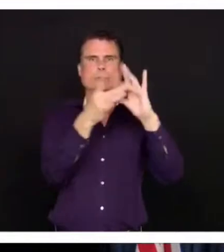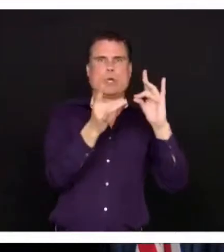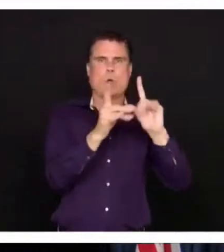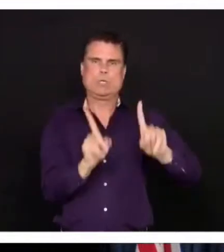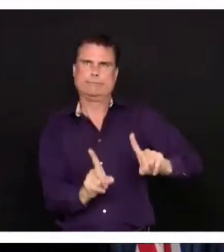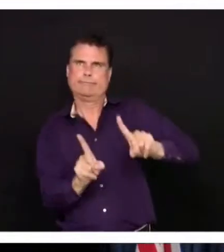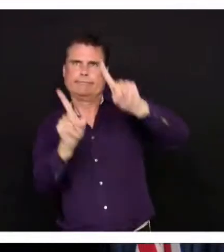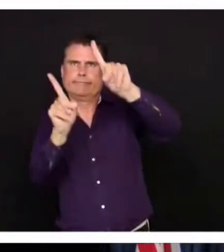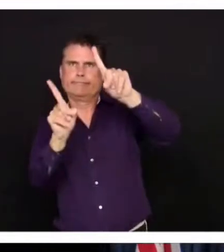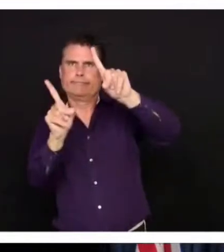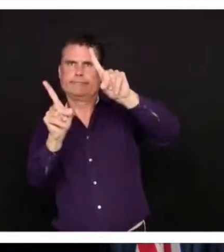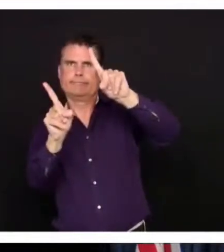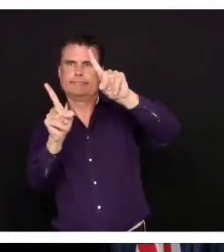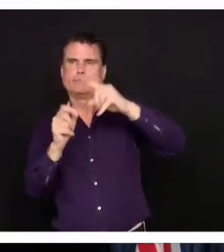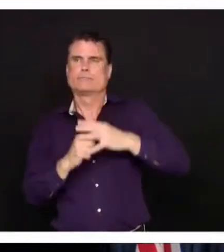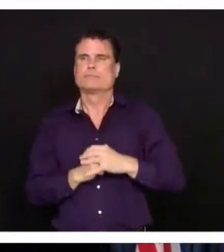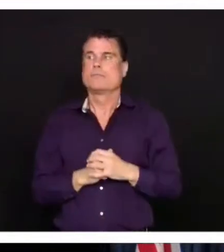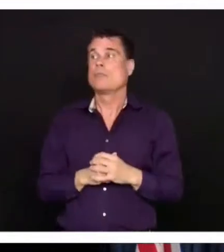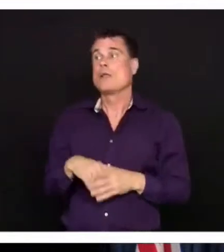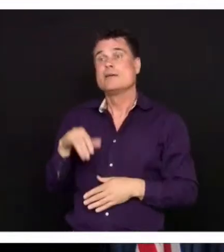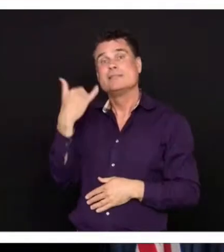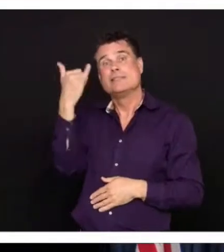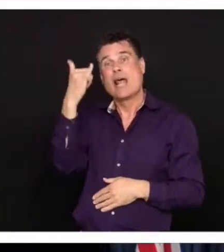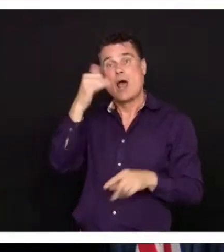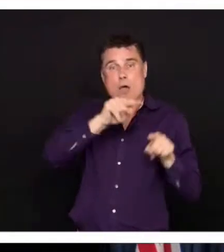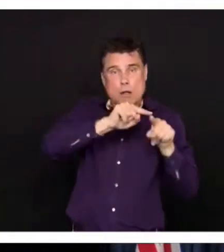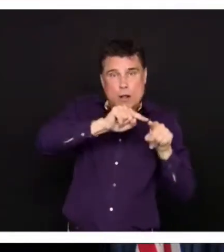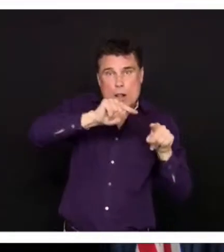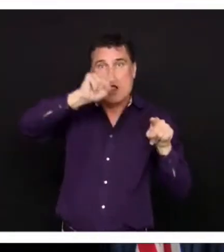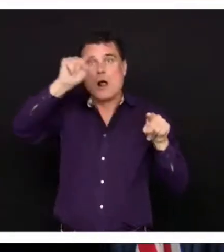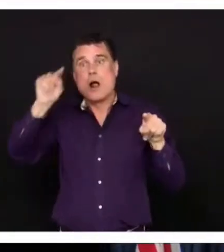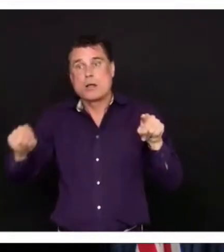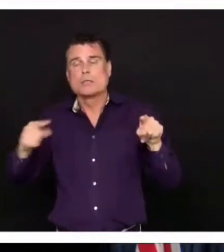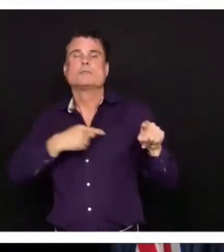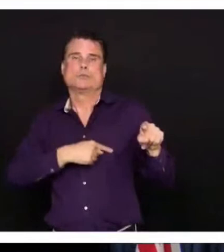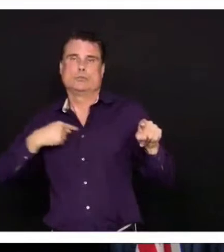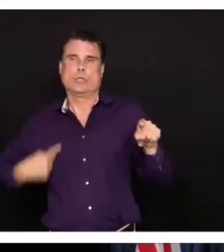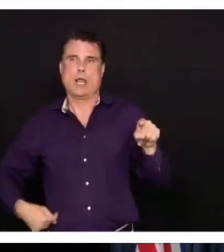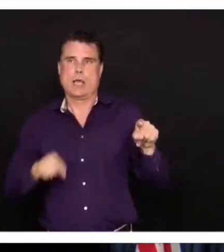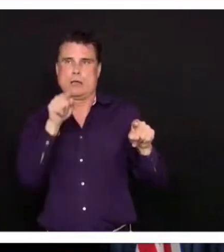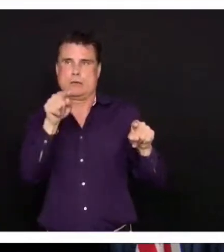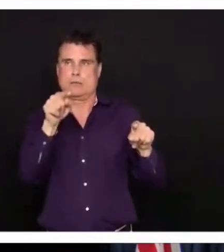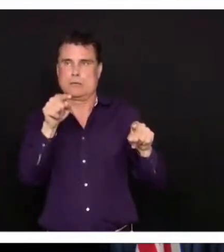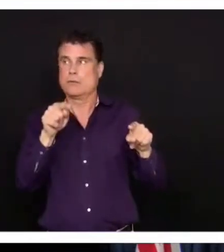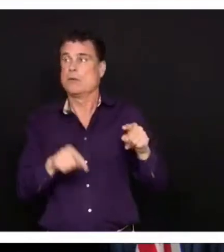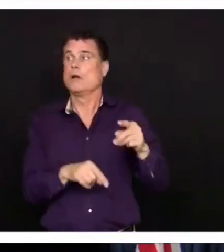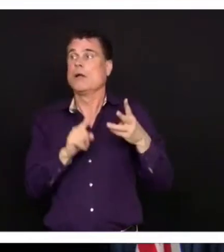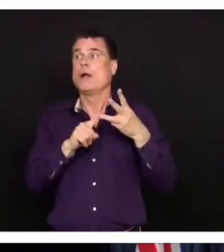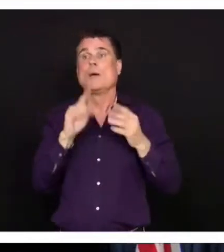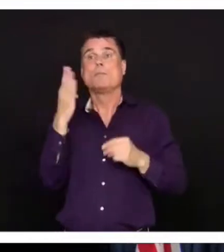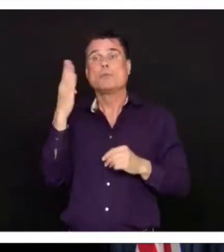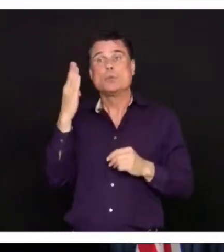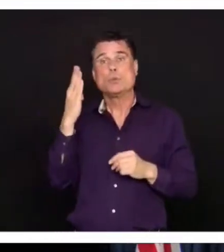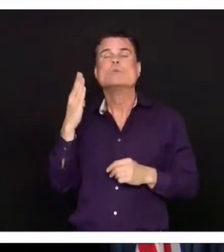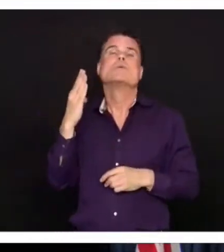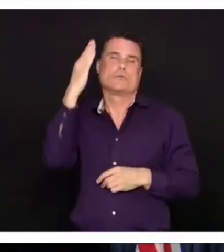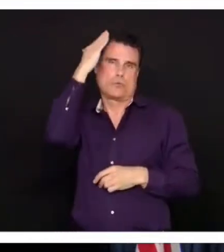18, you'll see what has happened since then. On page 18, you'll see British Columbia